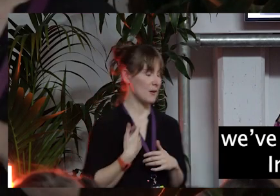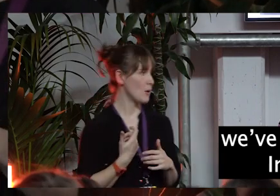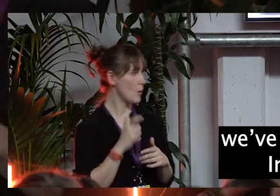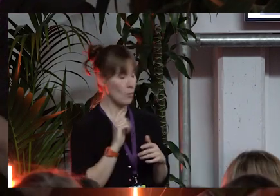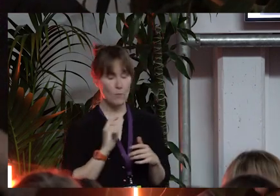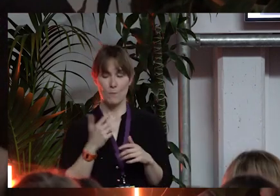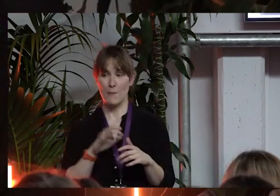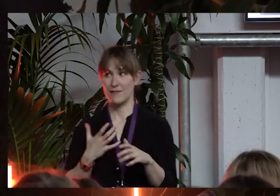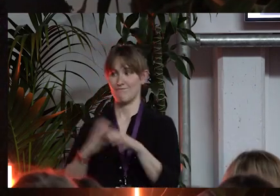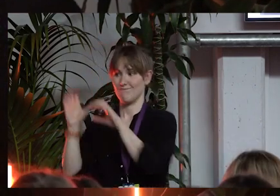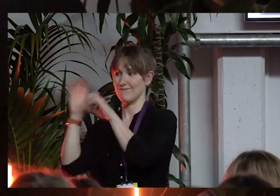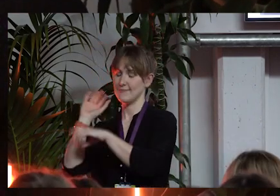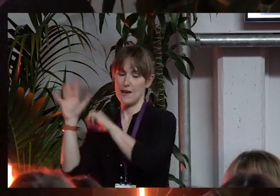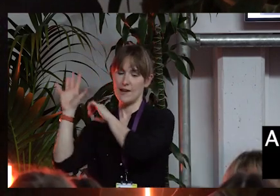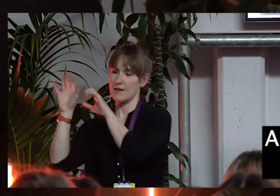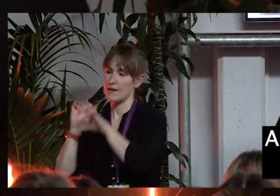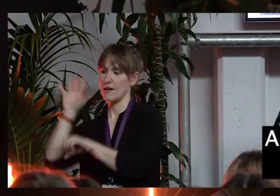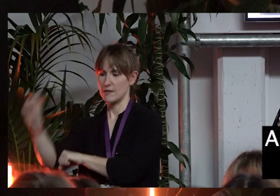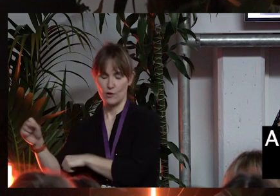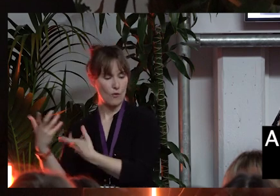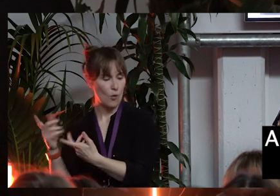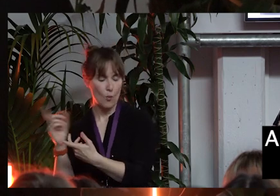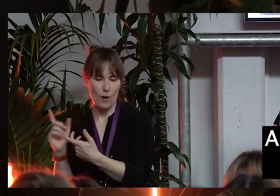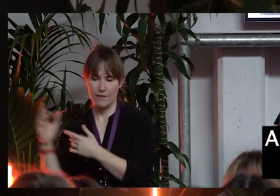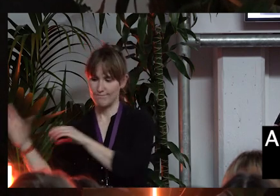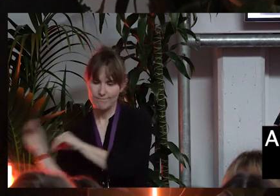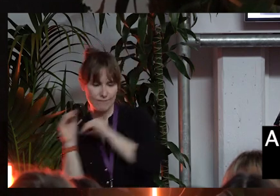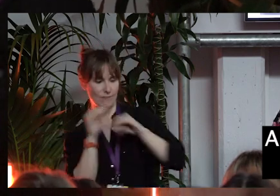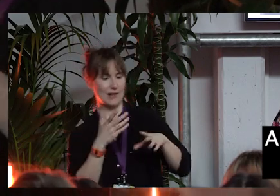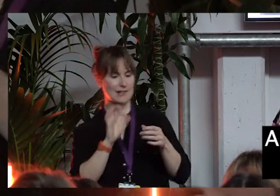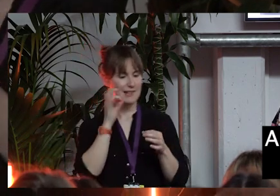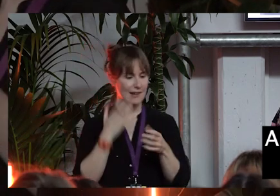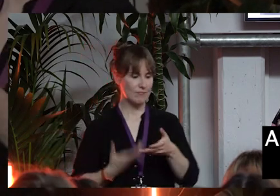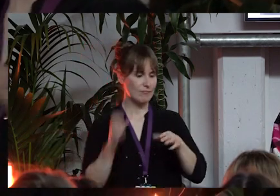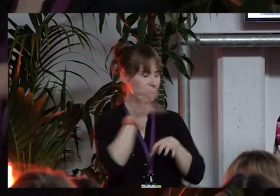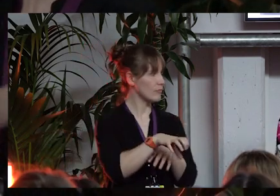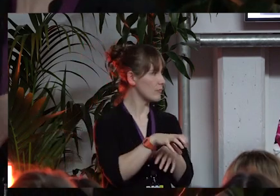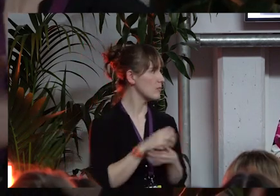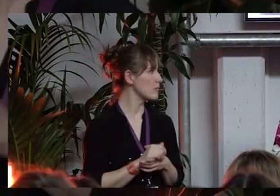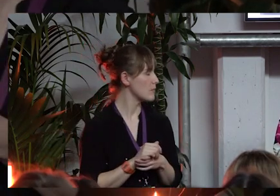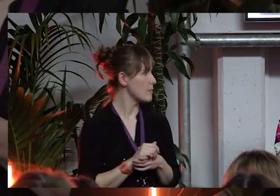but we had taken over India. And that's one of the reasons why my heritage is here.